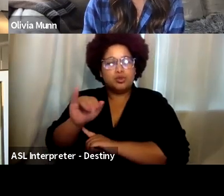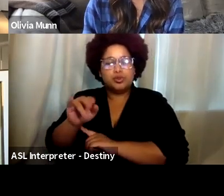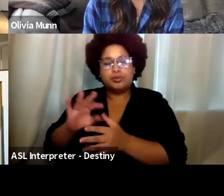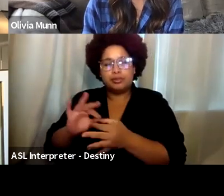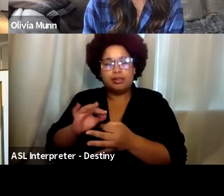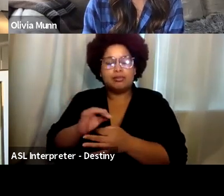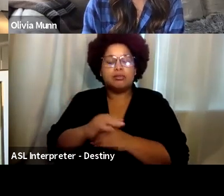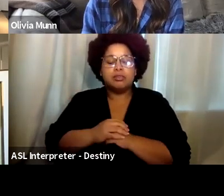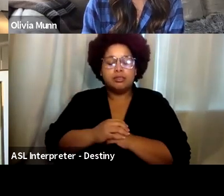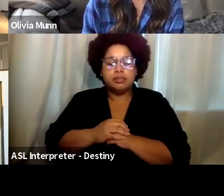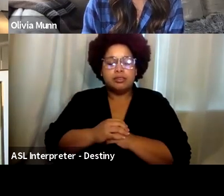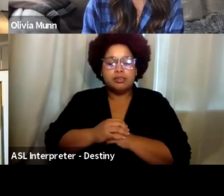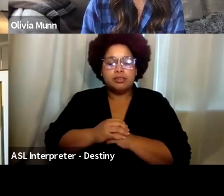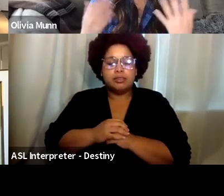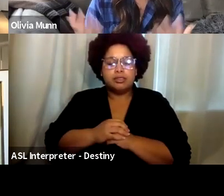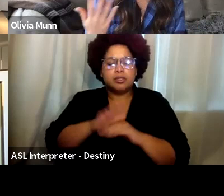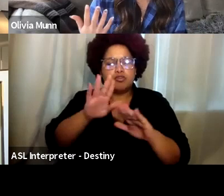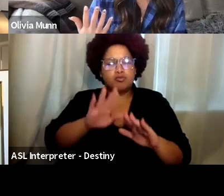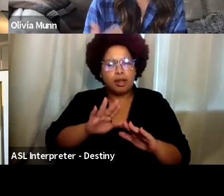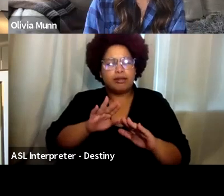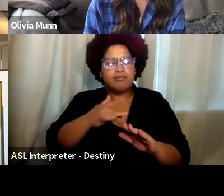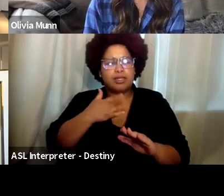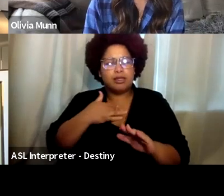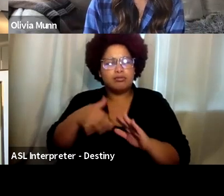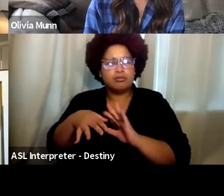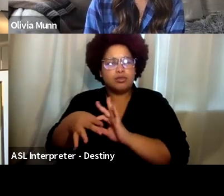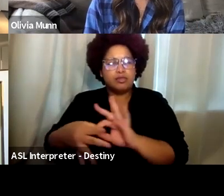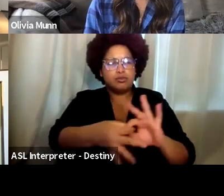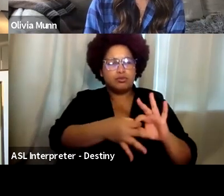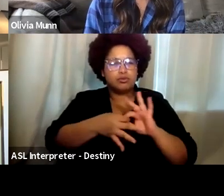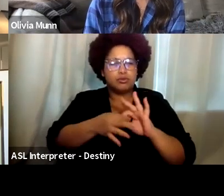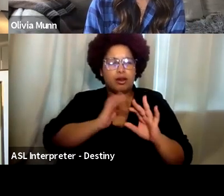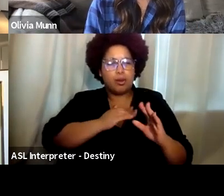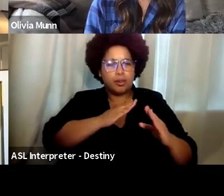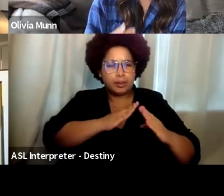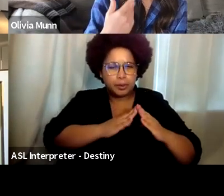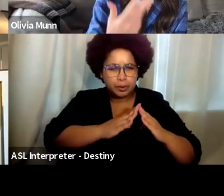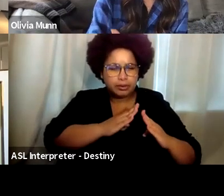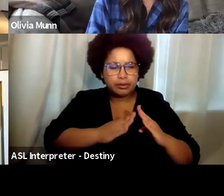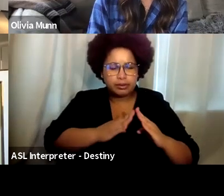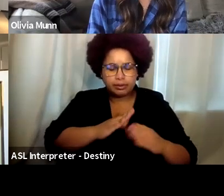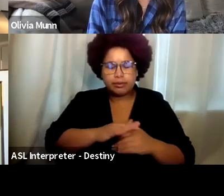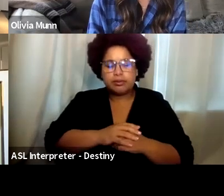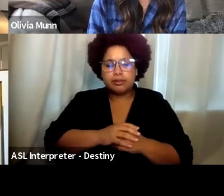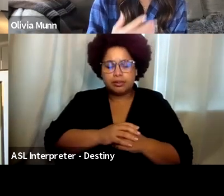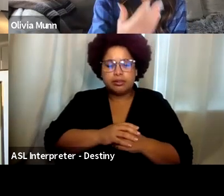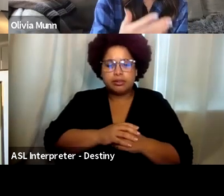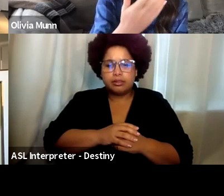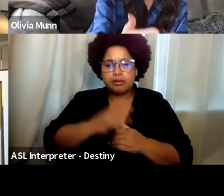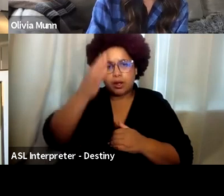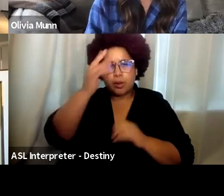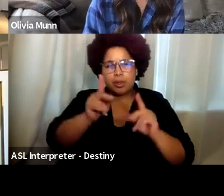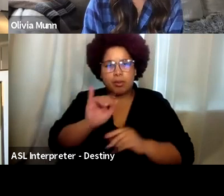great feeling of unification with our community. And being able to get to know people